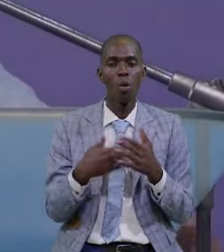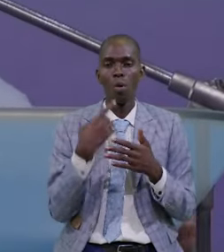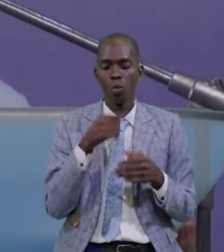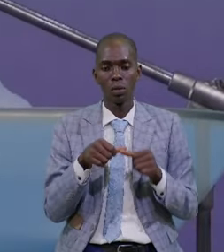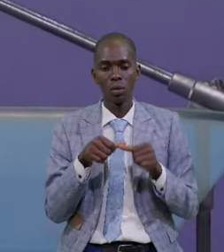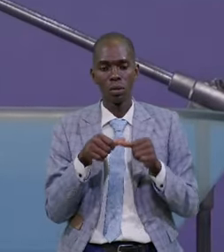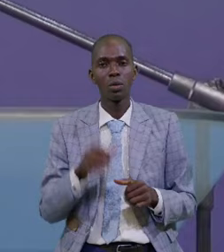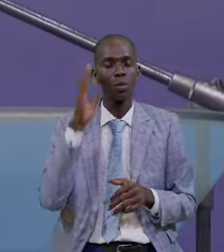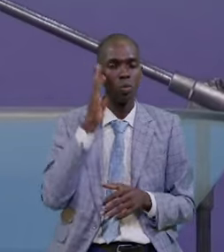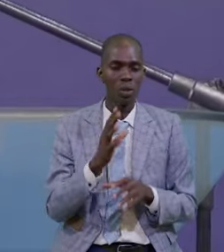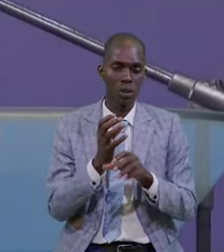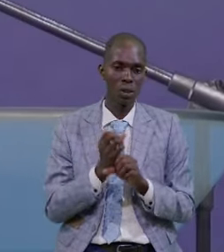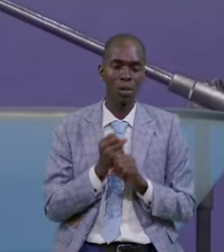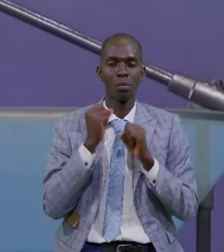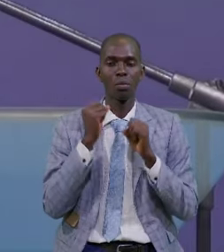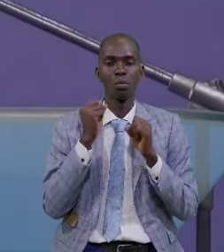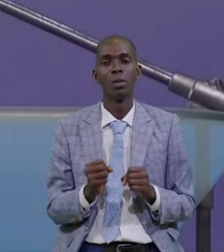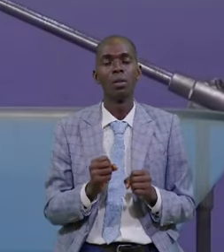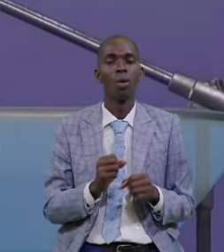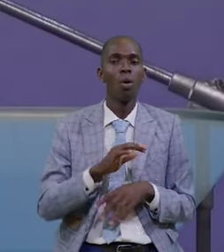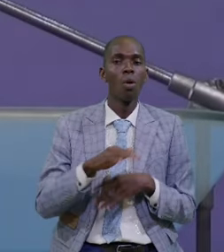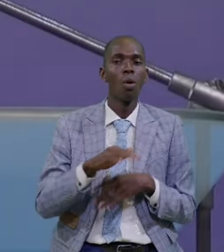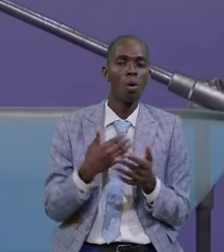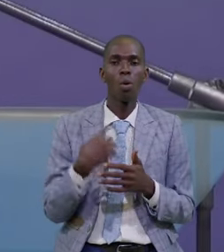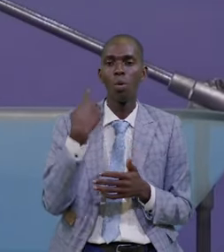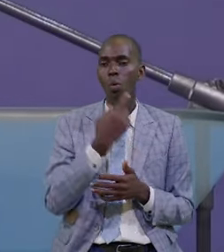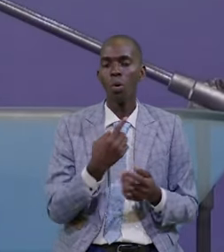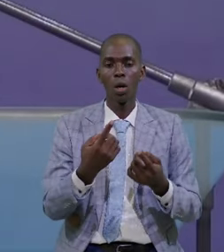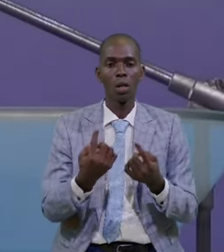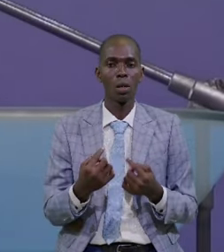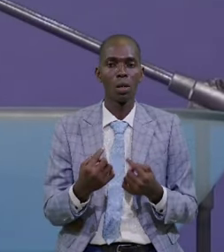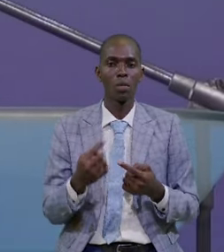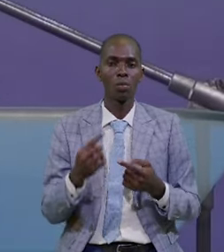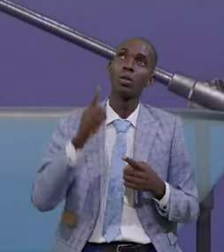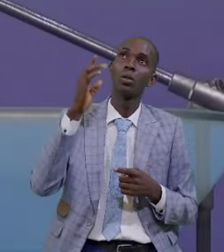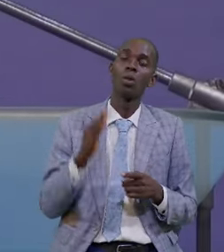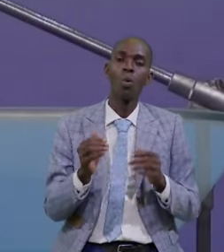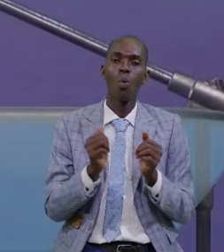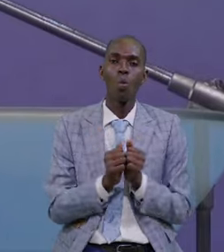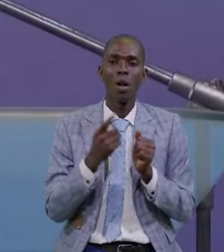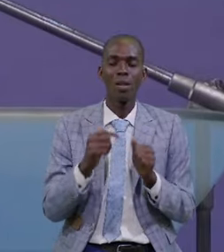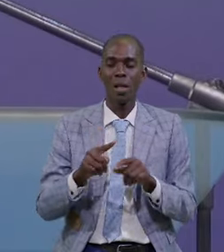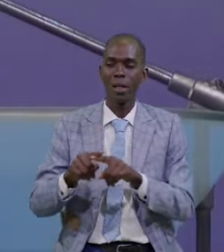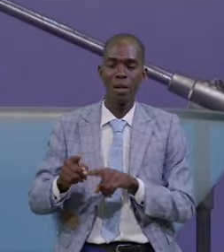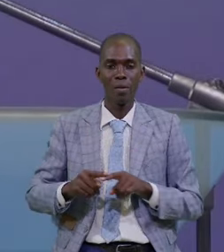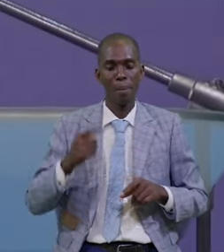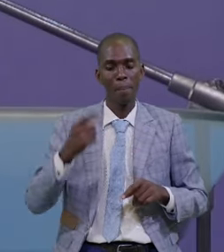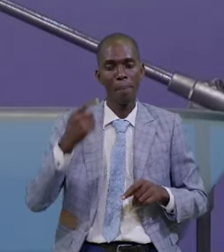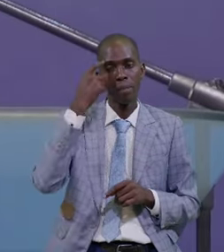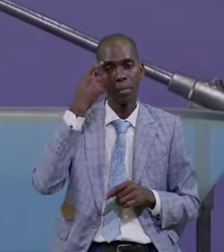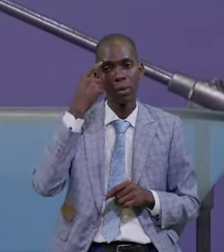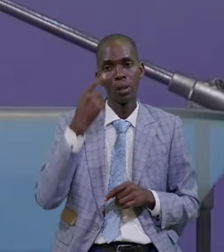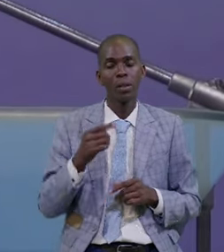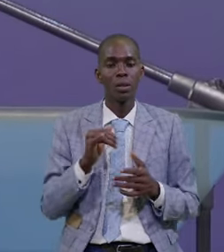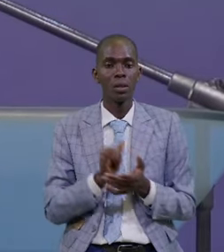shall receive power. Those who come to God with a different mindset that they had